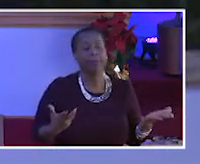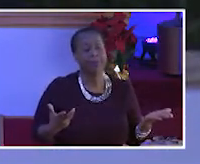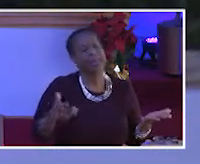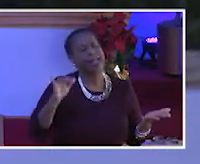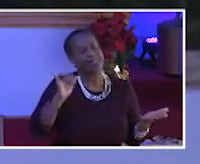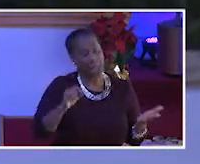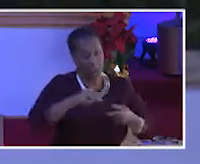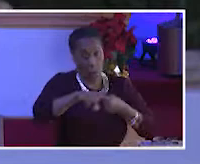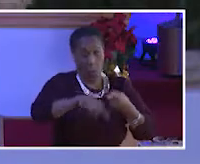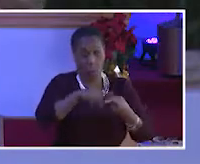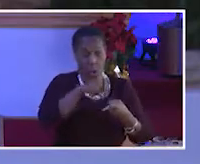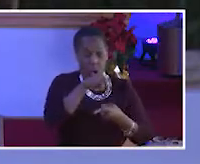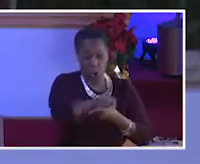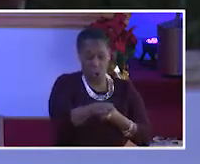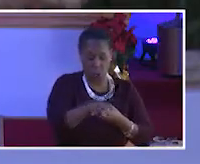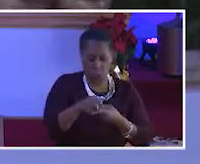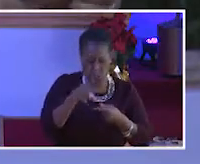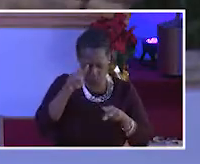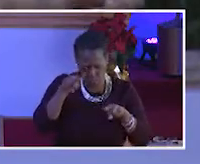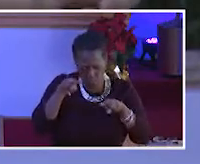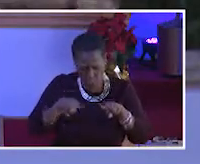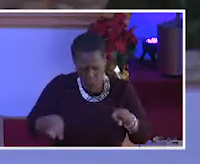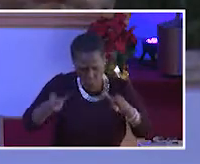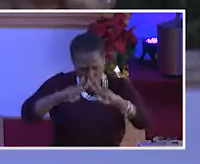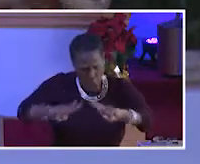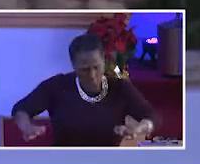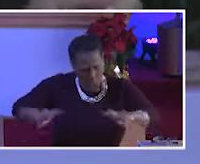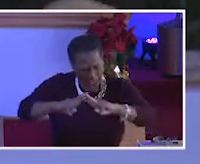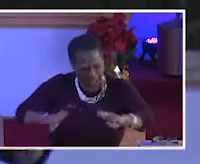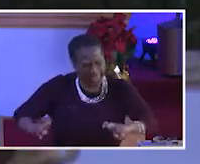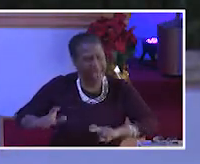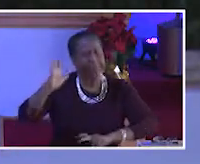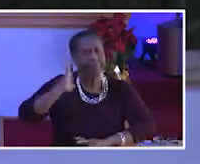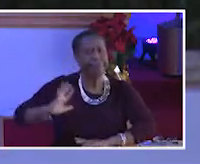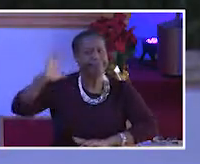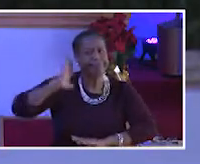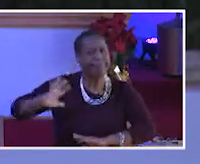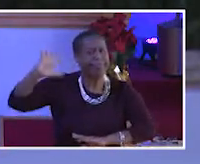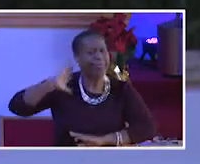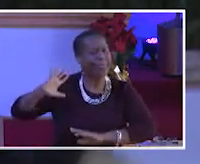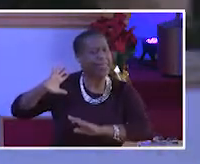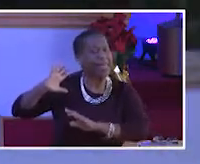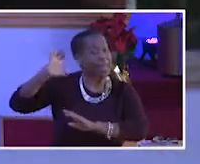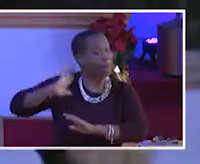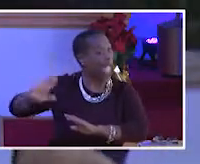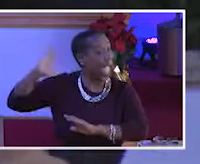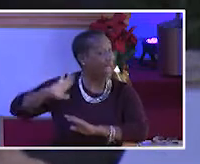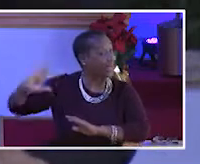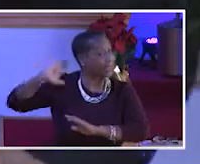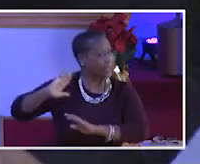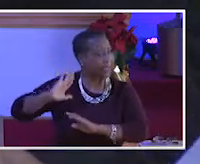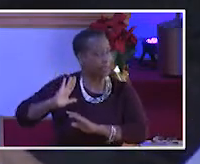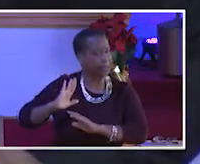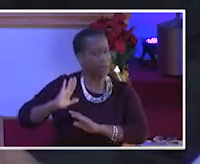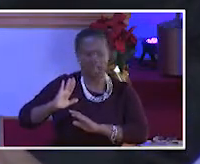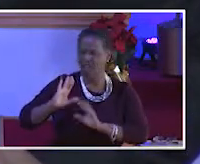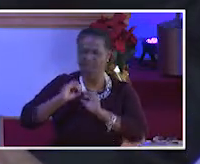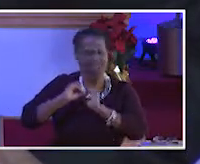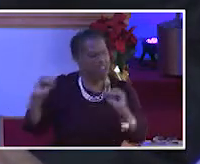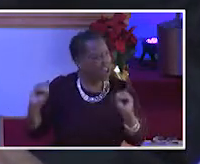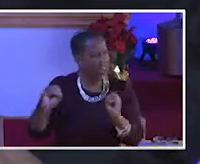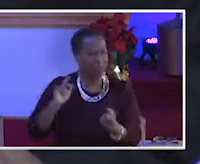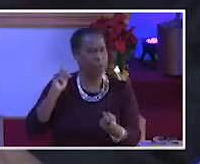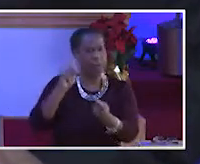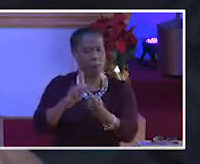is that when you look at the ancestors in the lineage of the past, none of them are